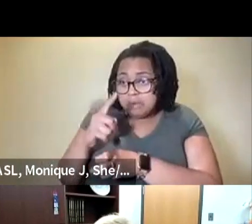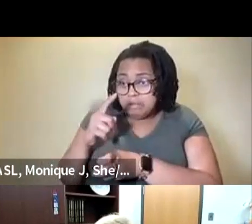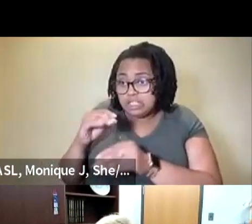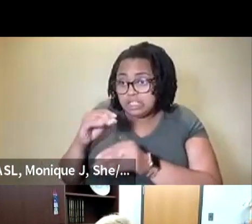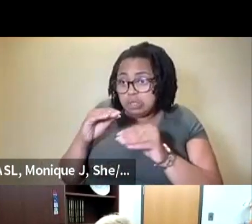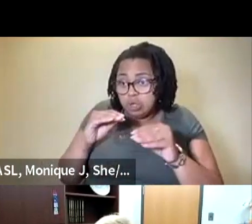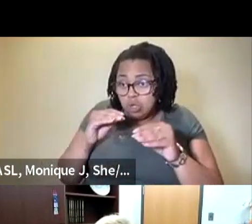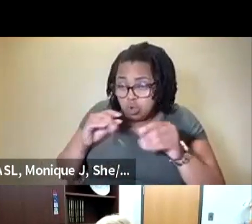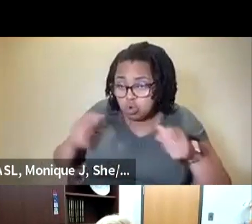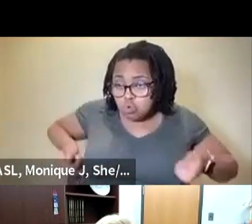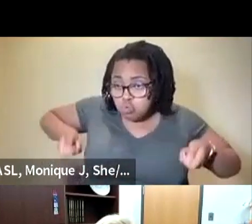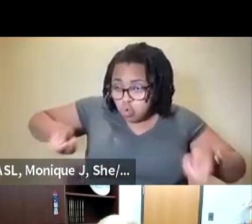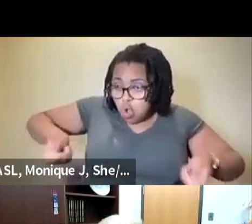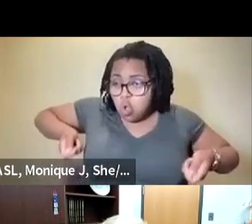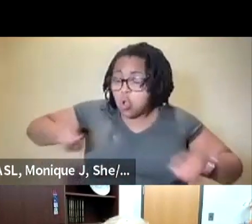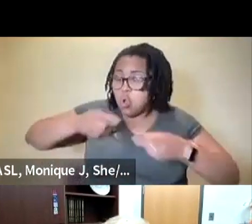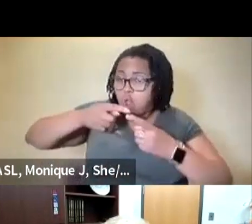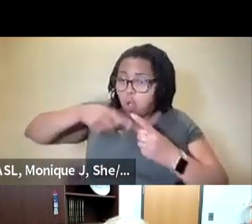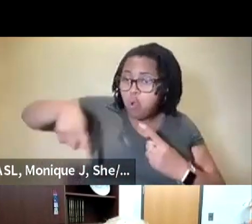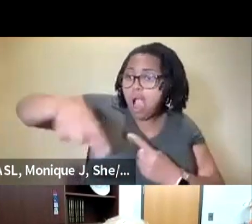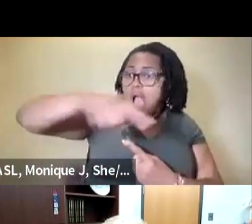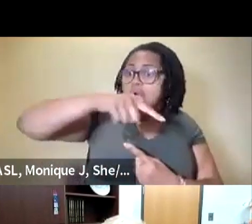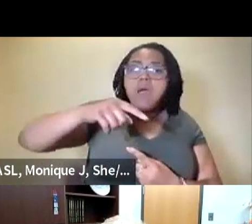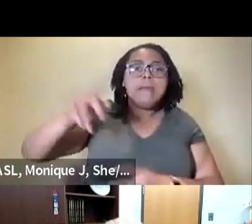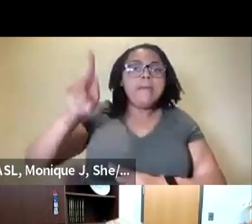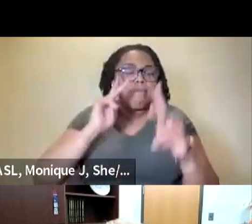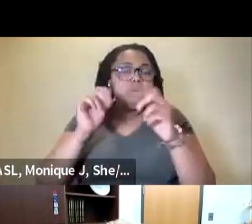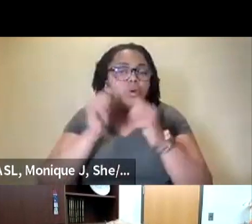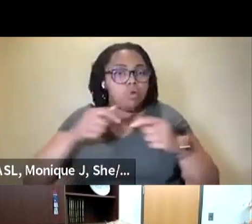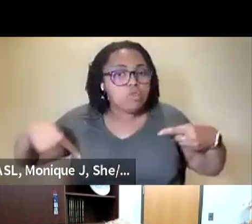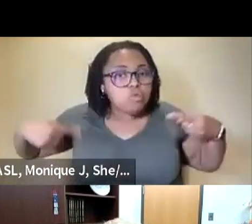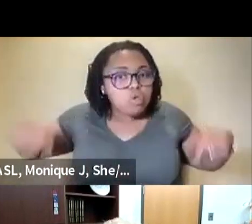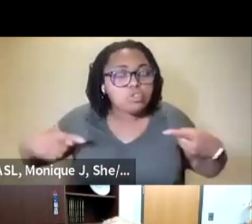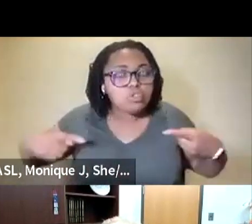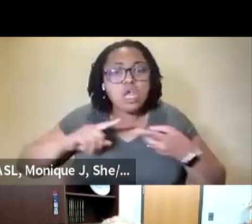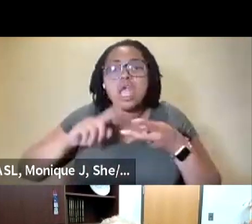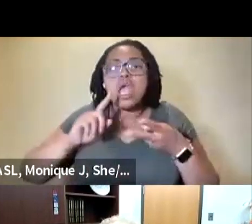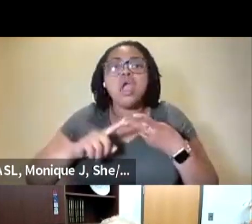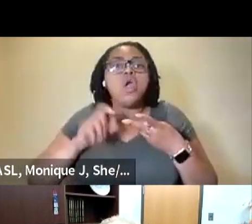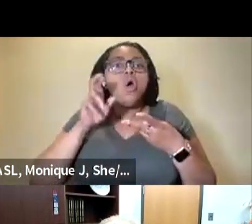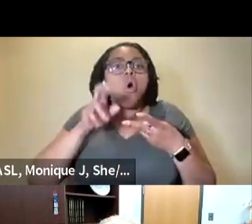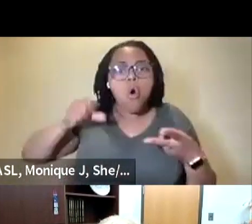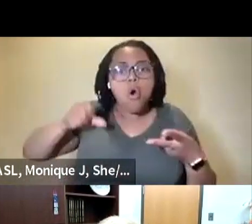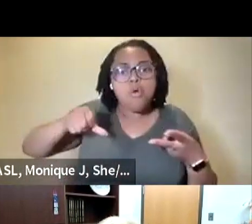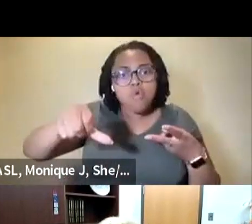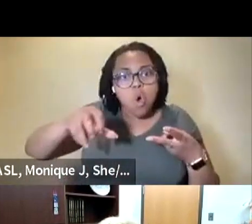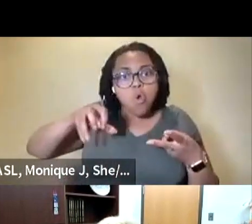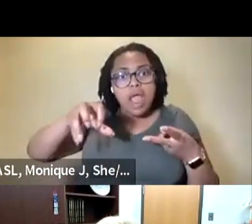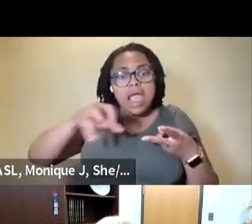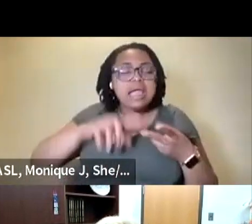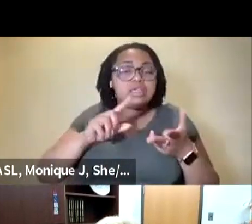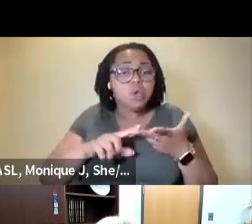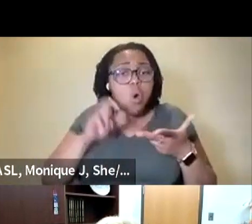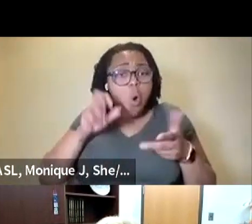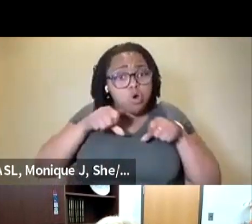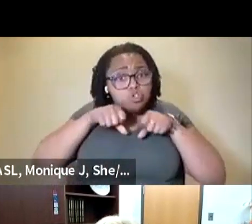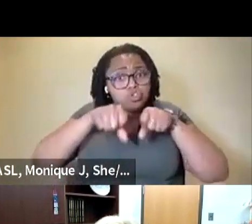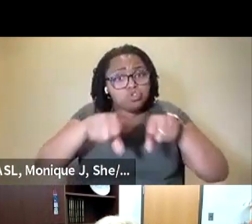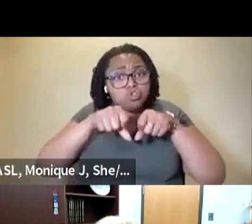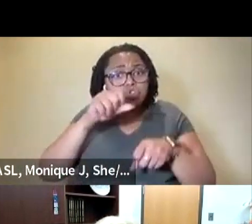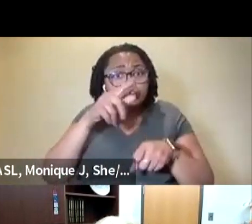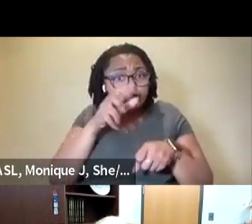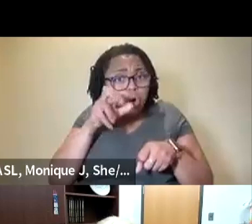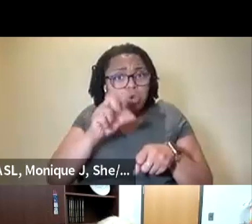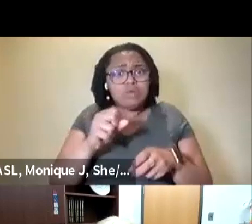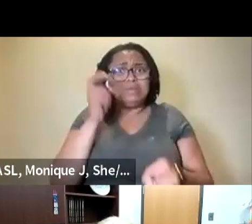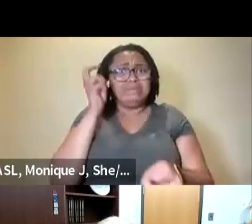on rollators and folks pushing children in strollers. It's a dangerous thing, you know. That